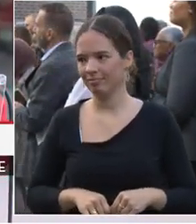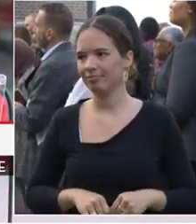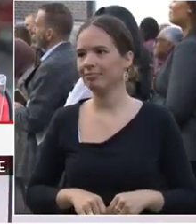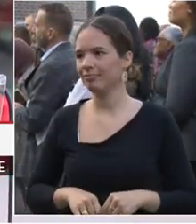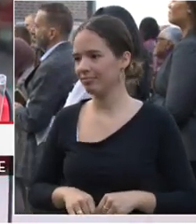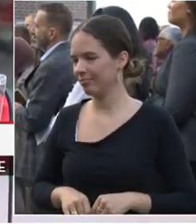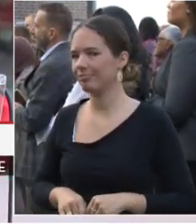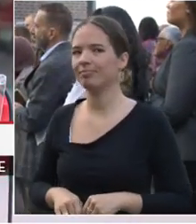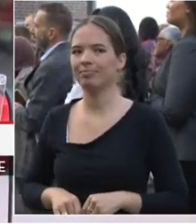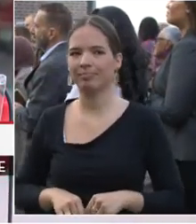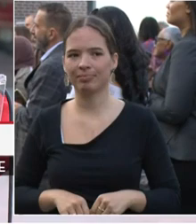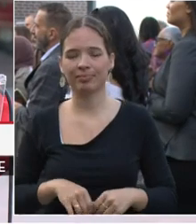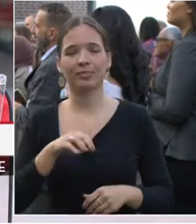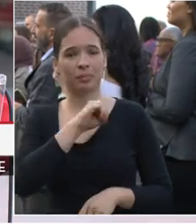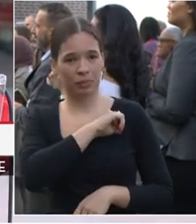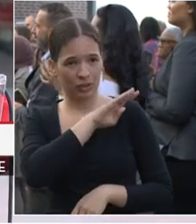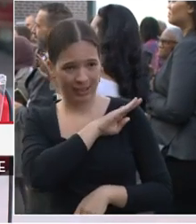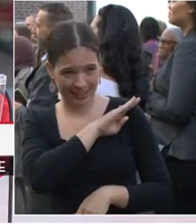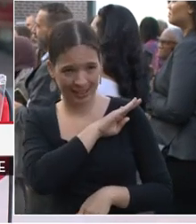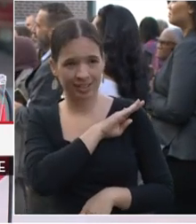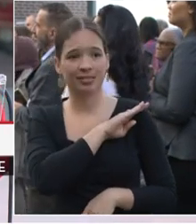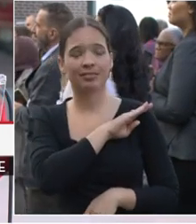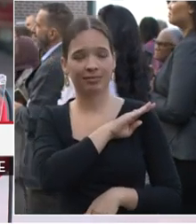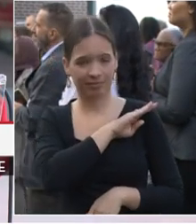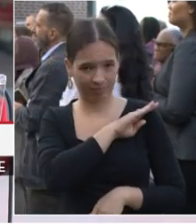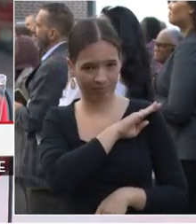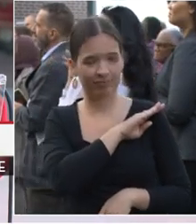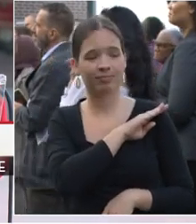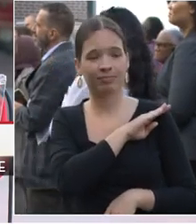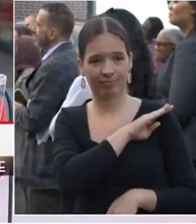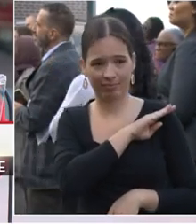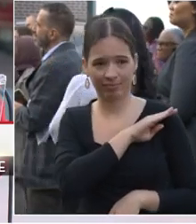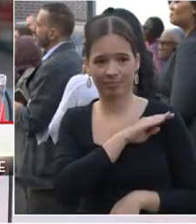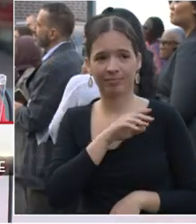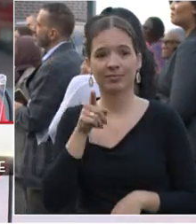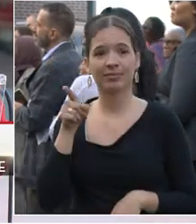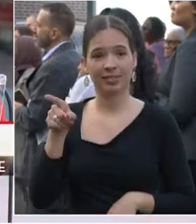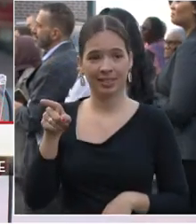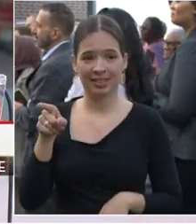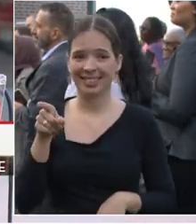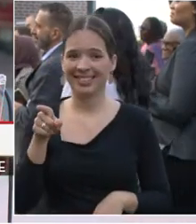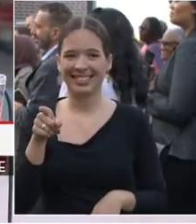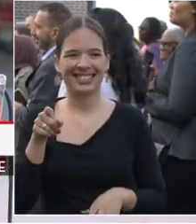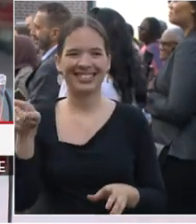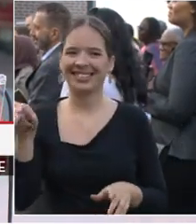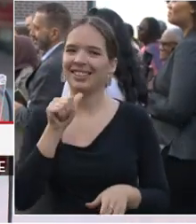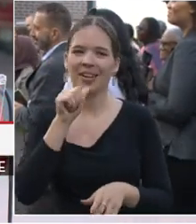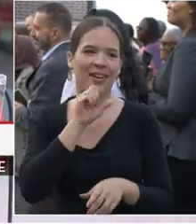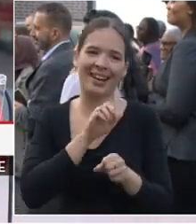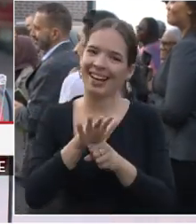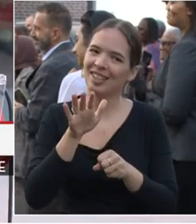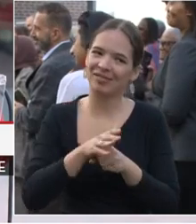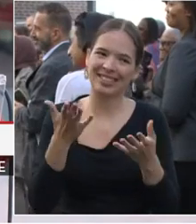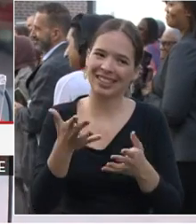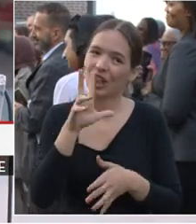Mayor Bowser, while you're not old enough to be around 30 years,